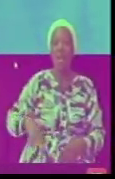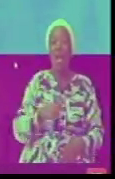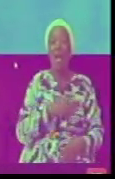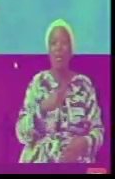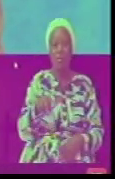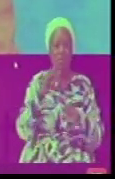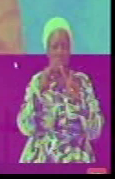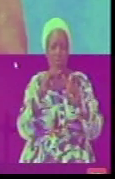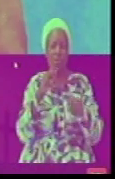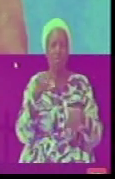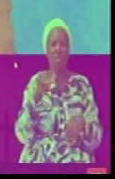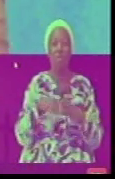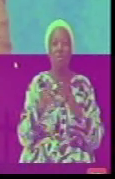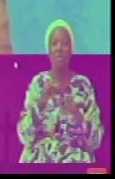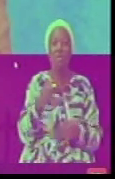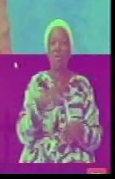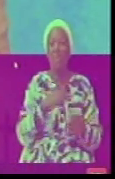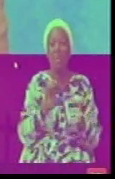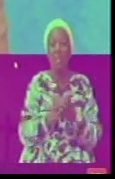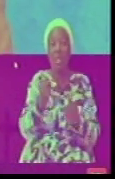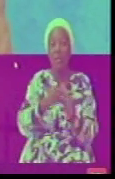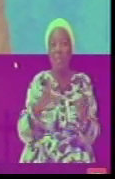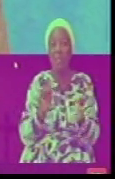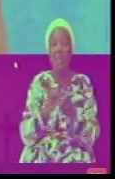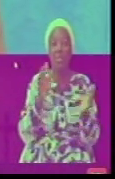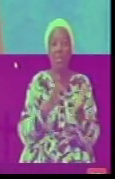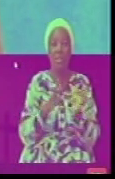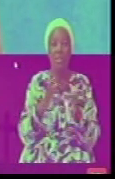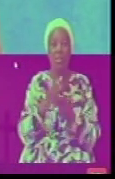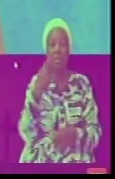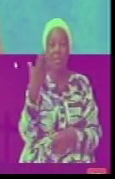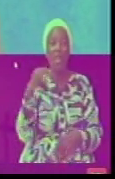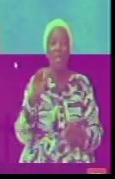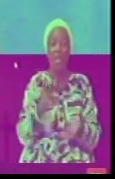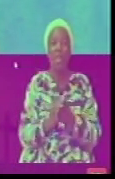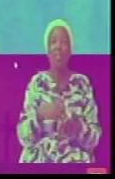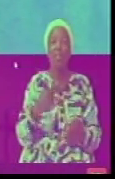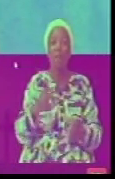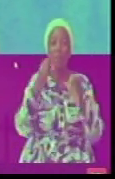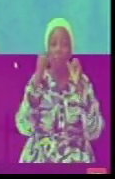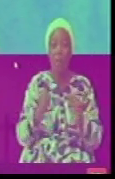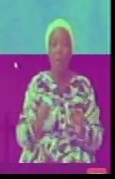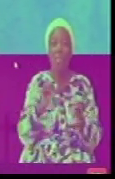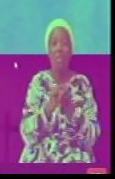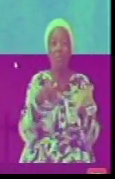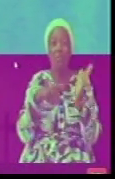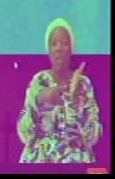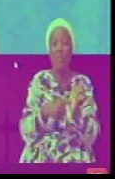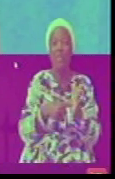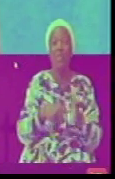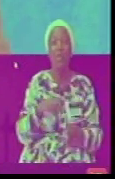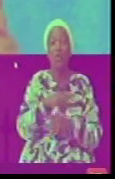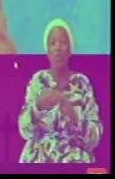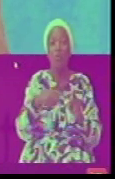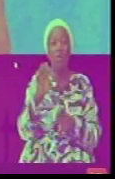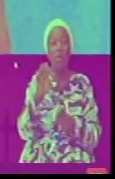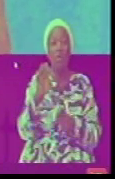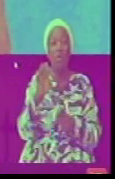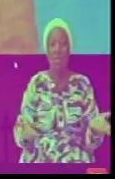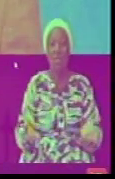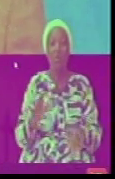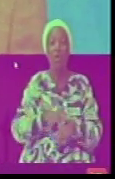hurdle between you and Christ. And you look at yourself, that everything that Jesus said,